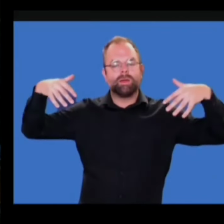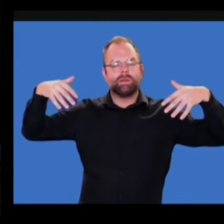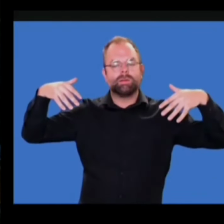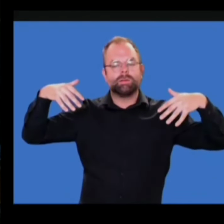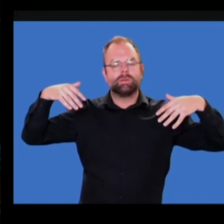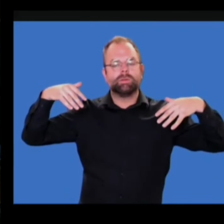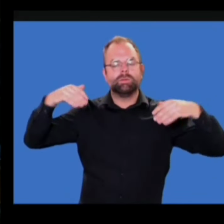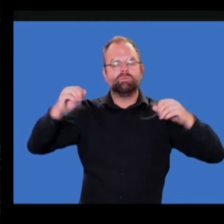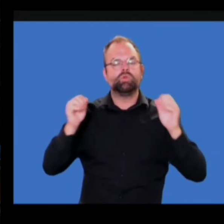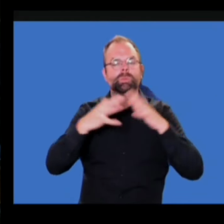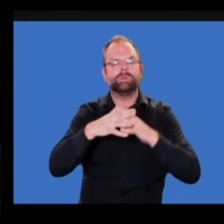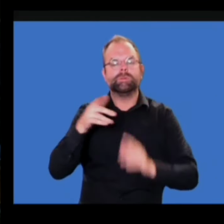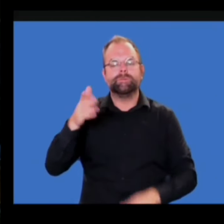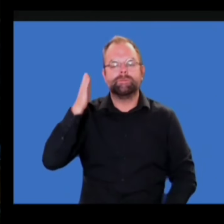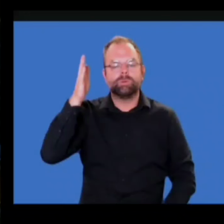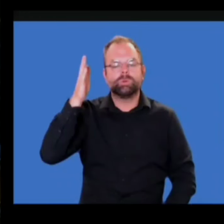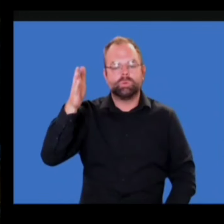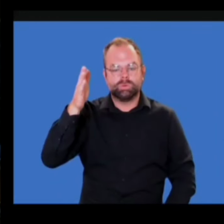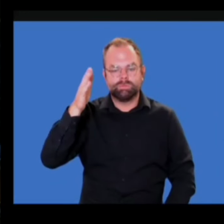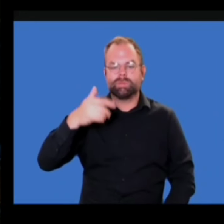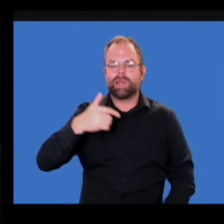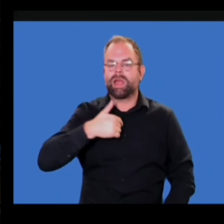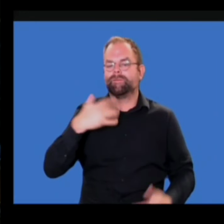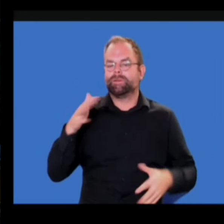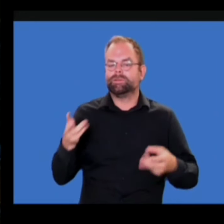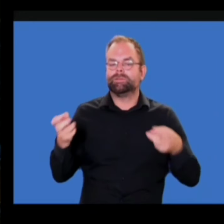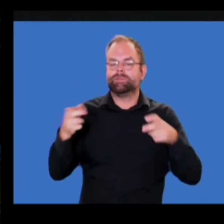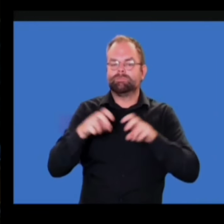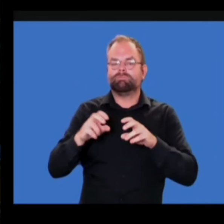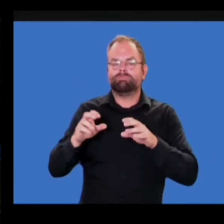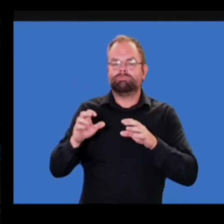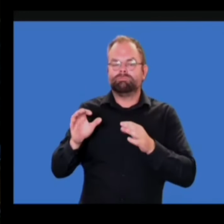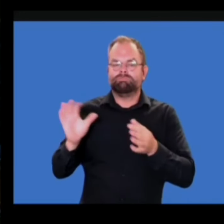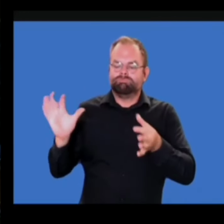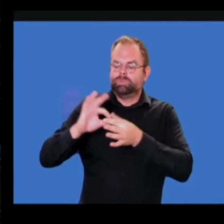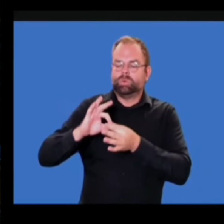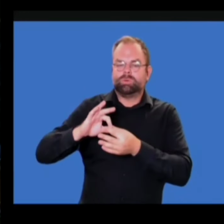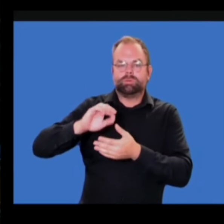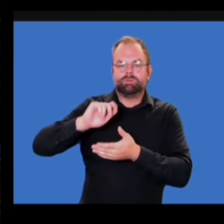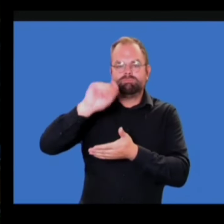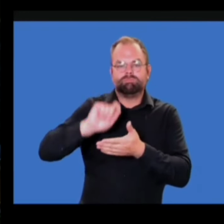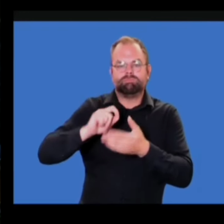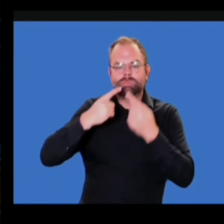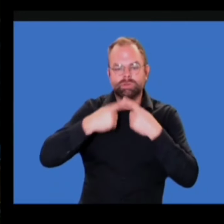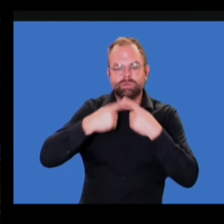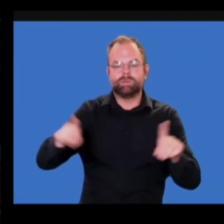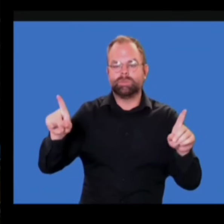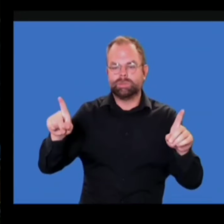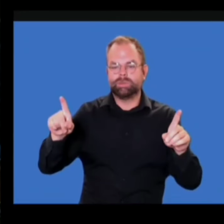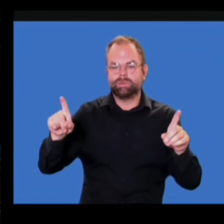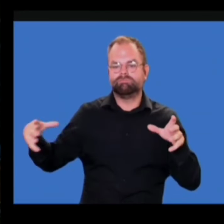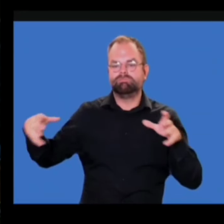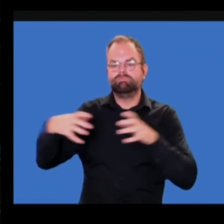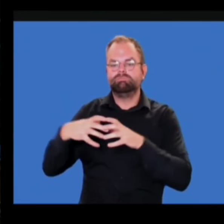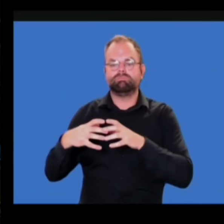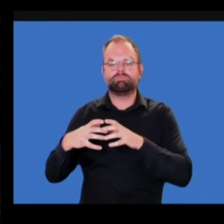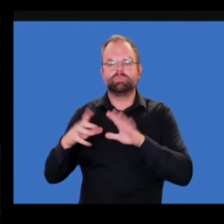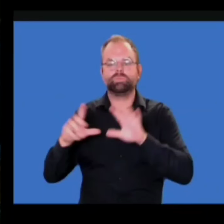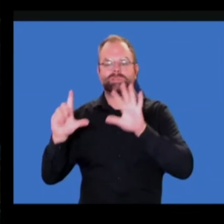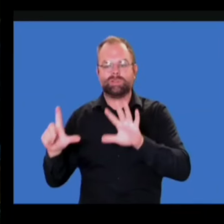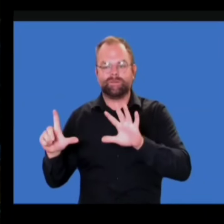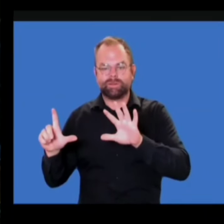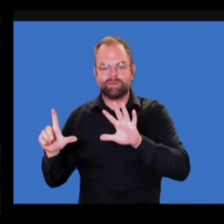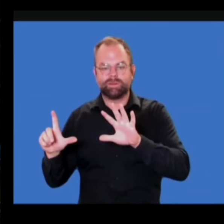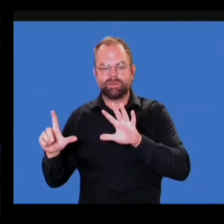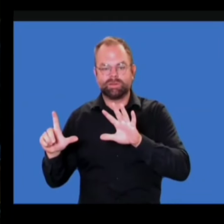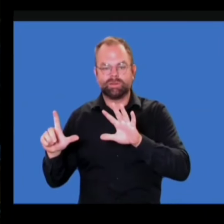3 of the 6 recommendations for implementation of the PAC for the future. In addition